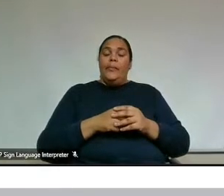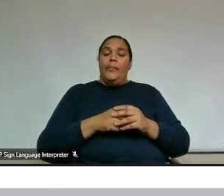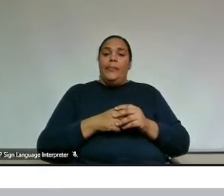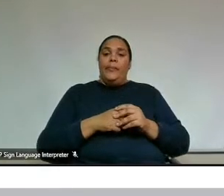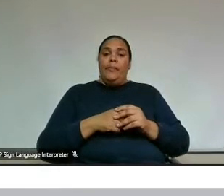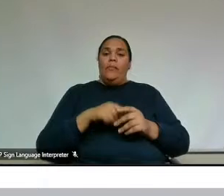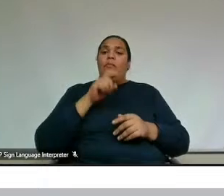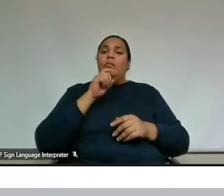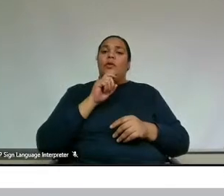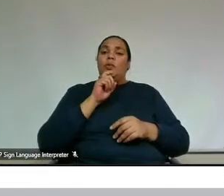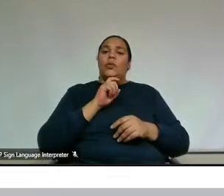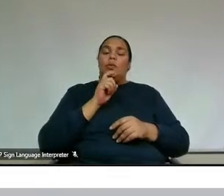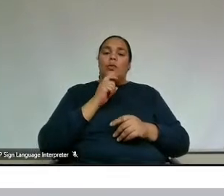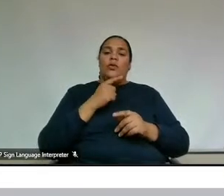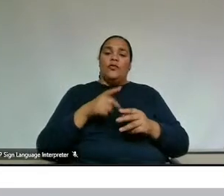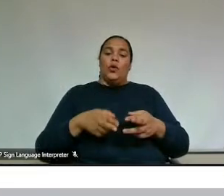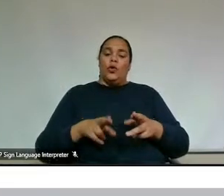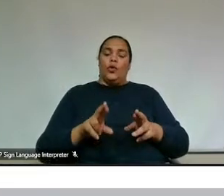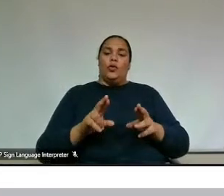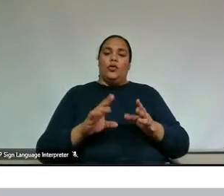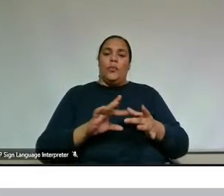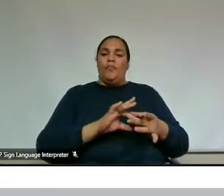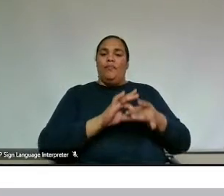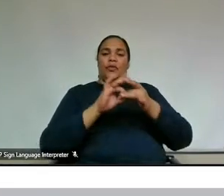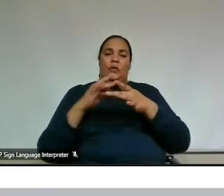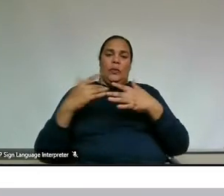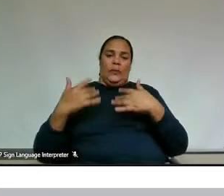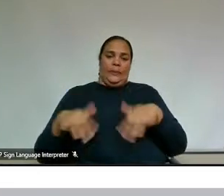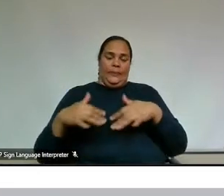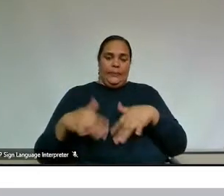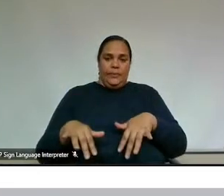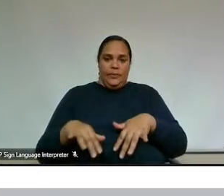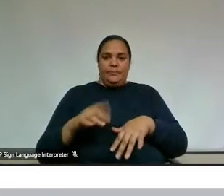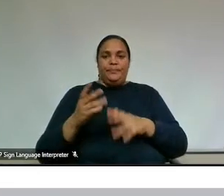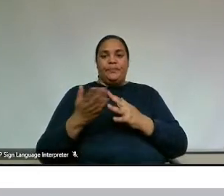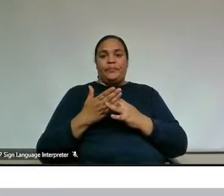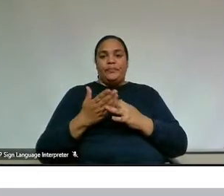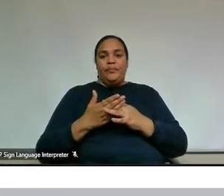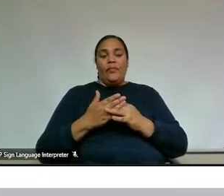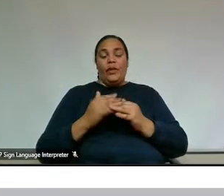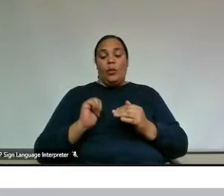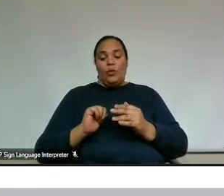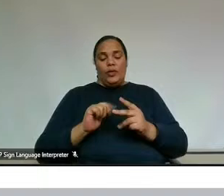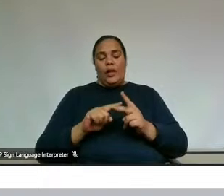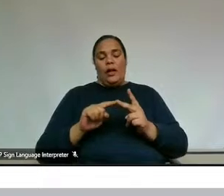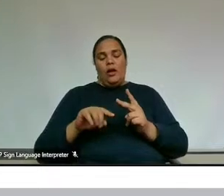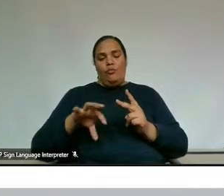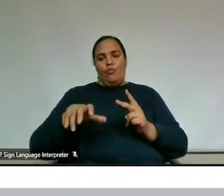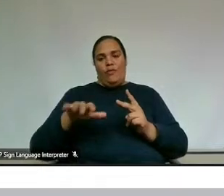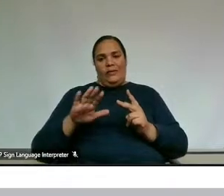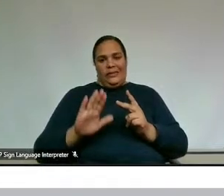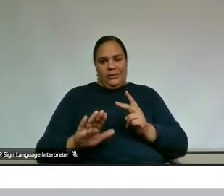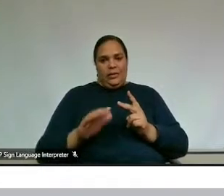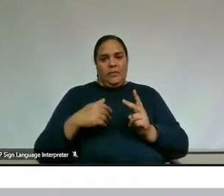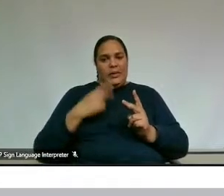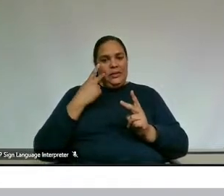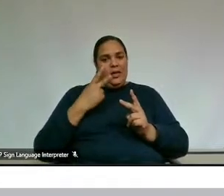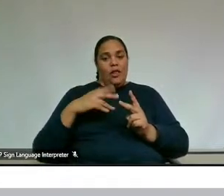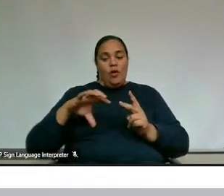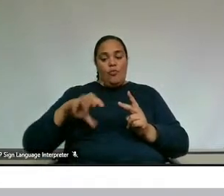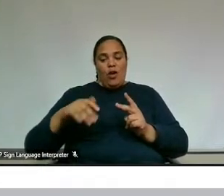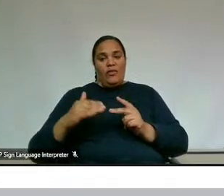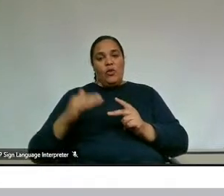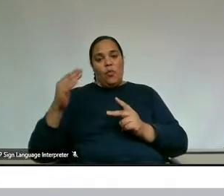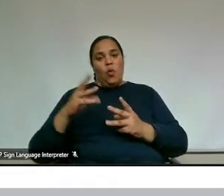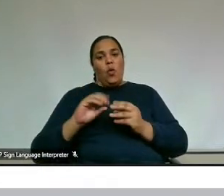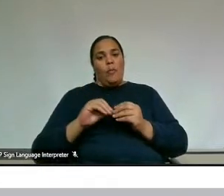the utilization of roads of joint significance between municipalities and province. Now, that province would most probably